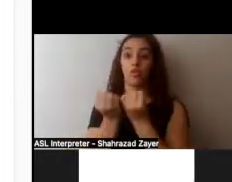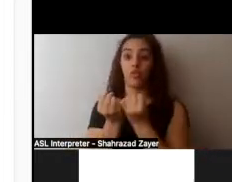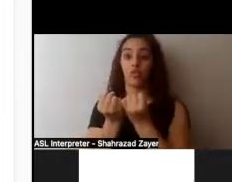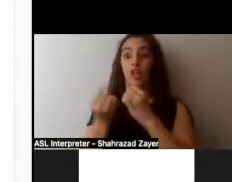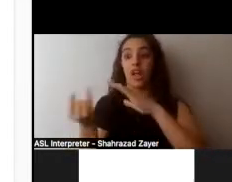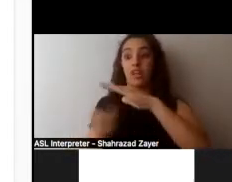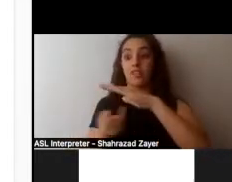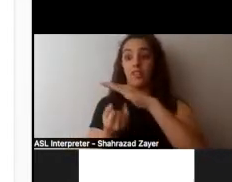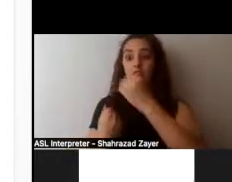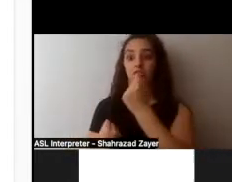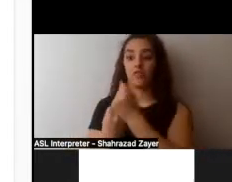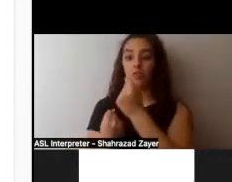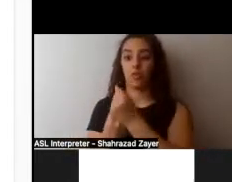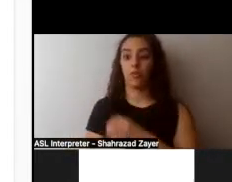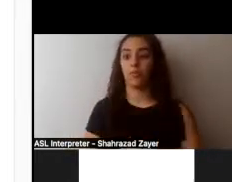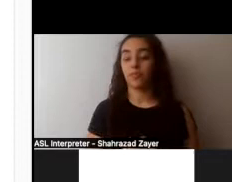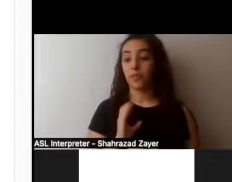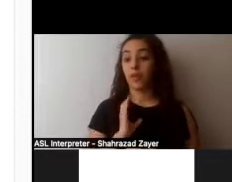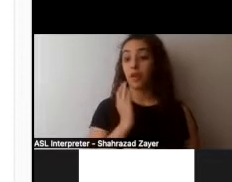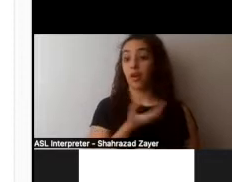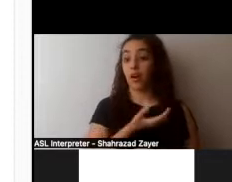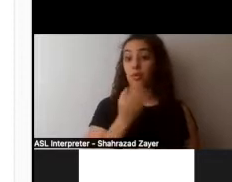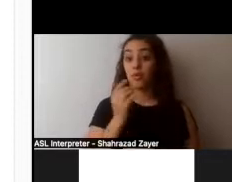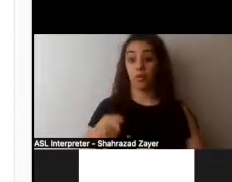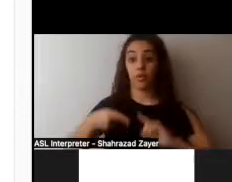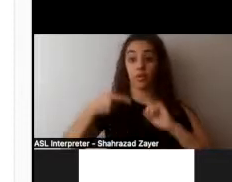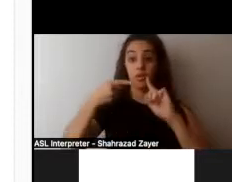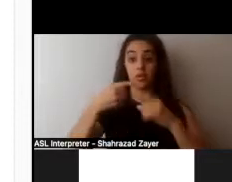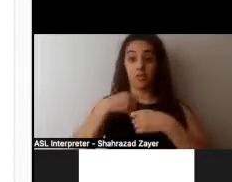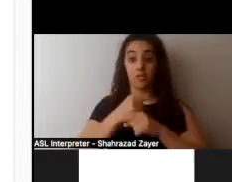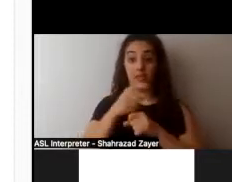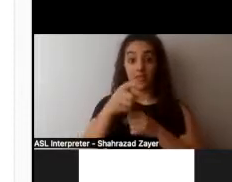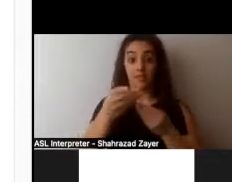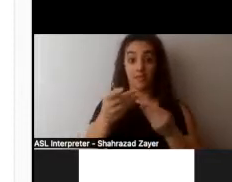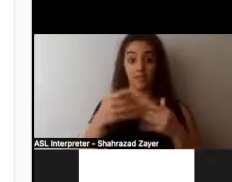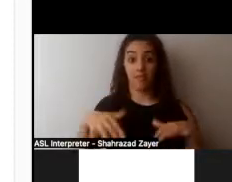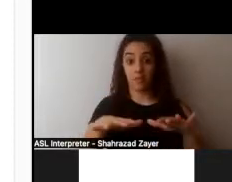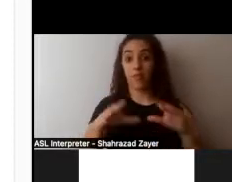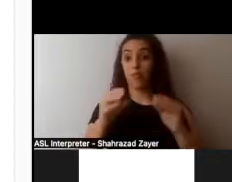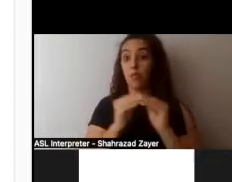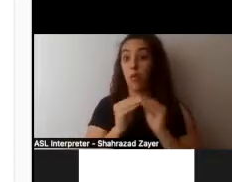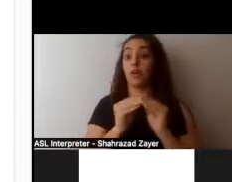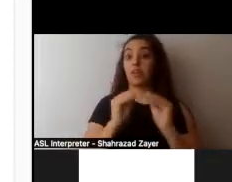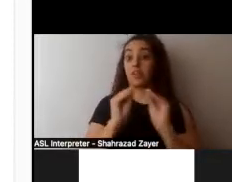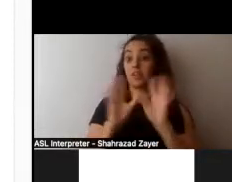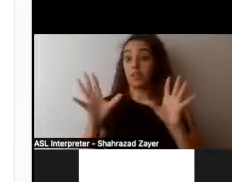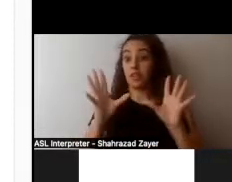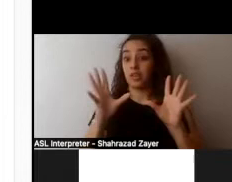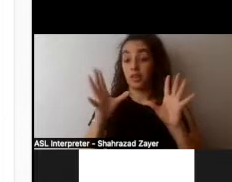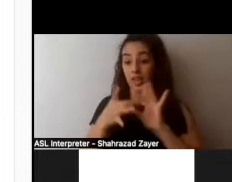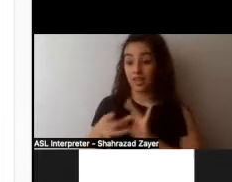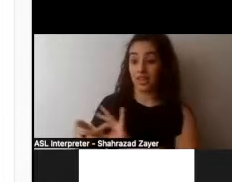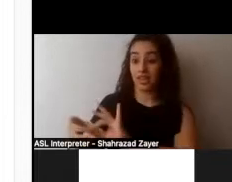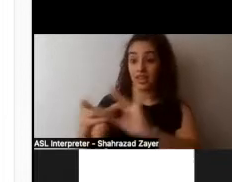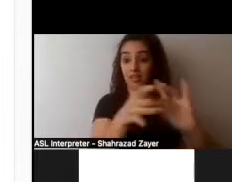our objective has been to make this landscape more visible and more connected, to map the territory and who's